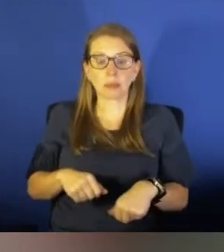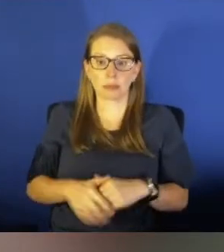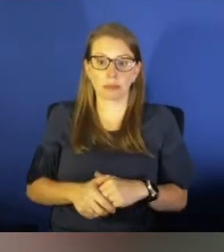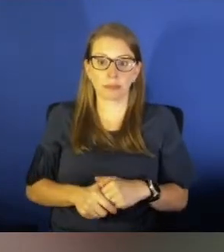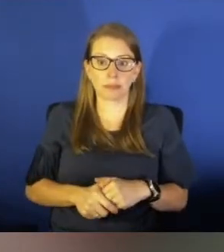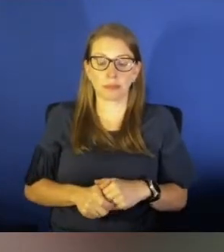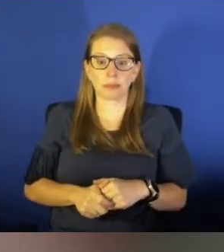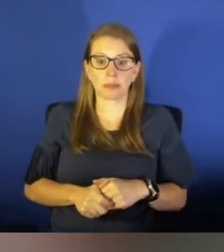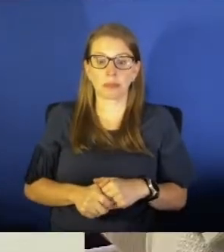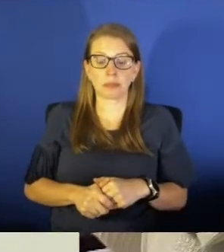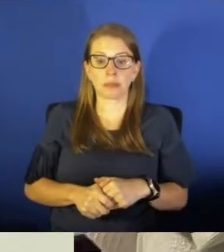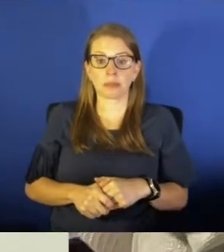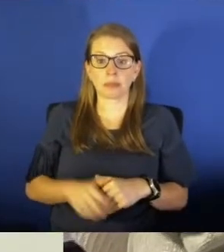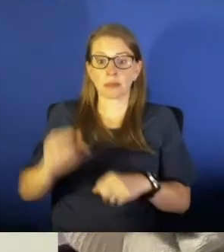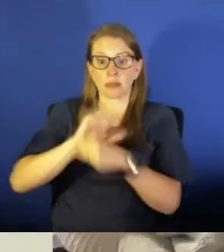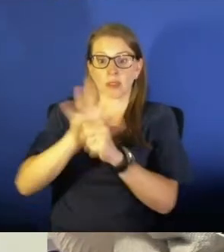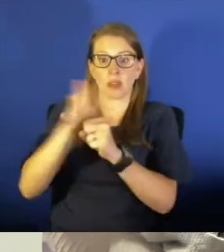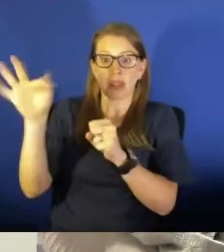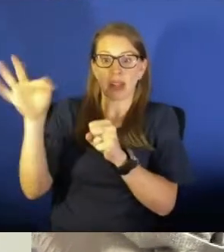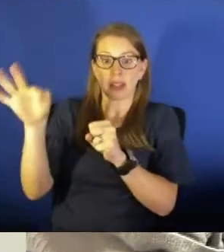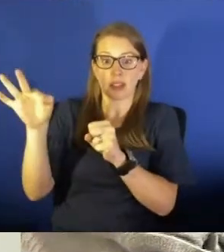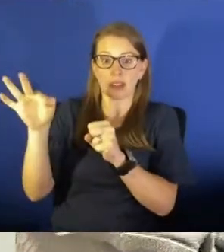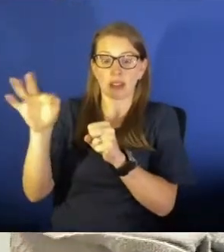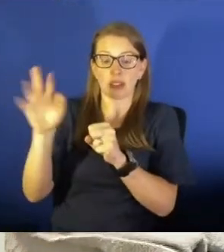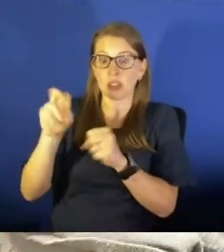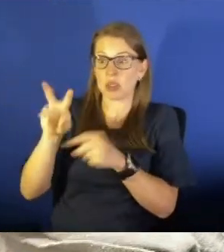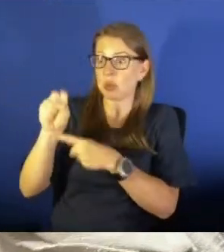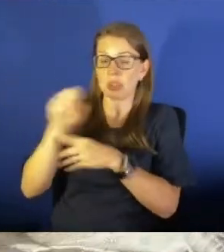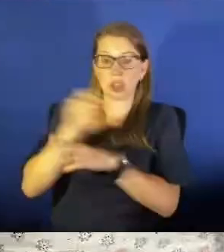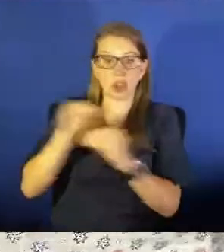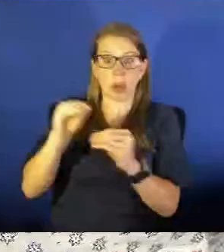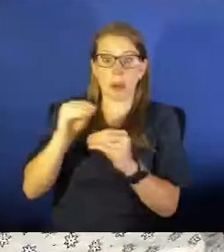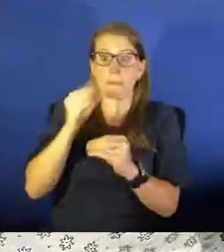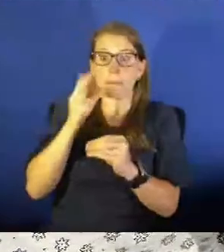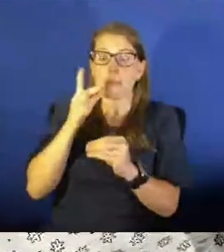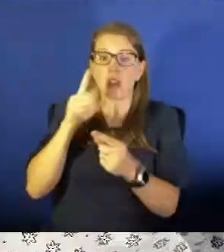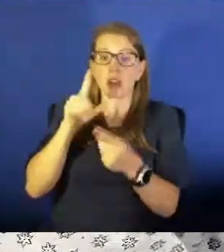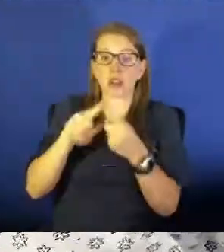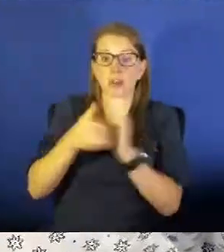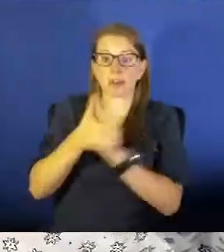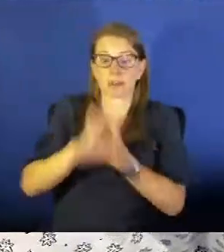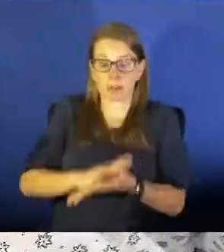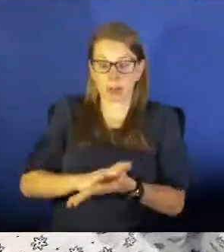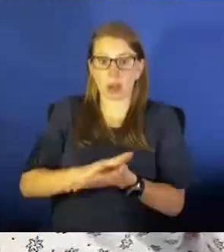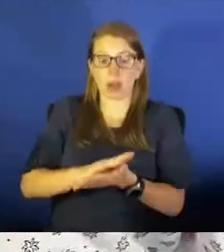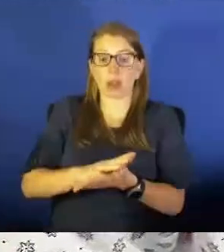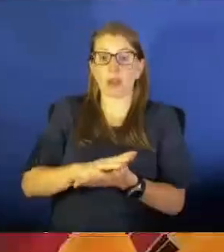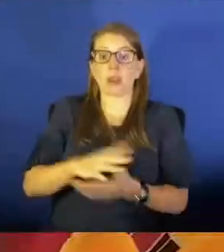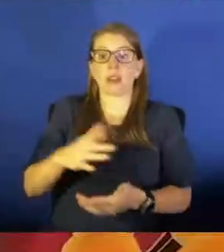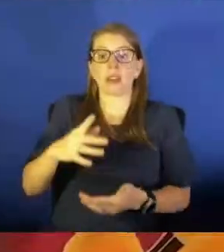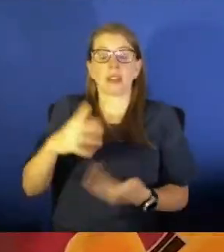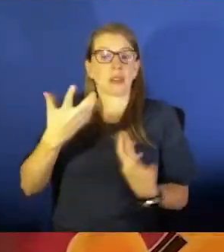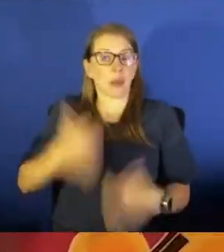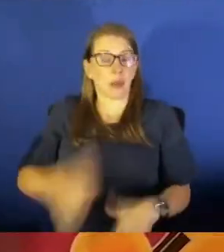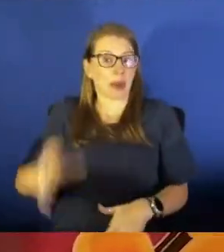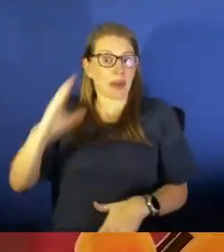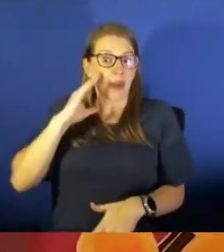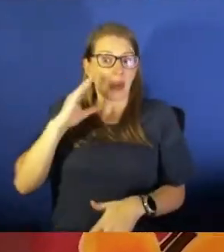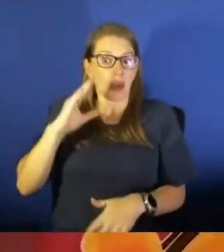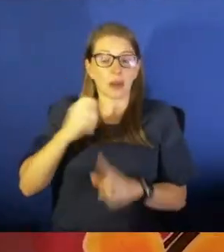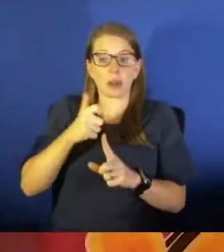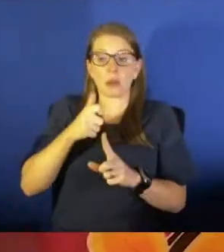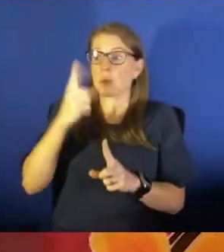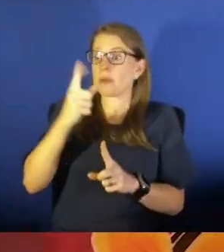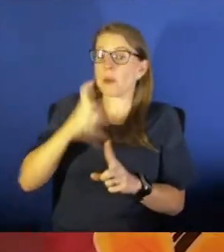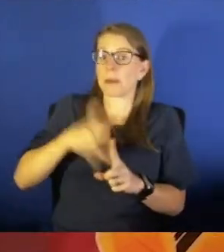You have COVID-19. It's the news no mother-to-be wants to hear. And for one woman, not only did she contract the disease, she has